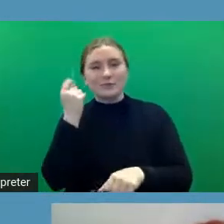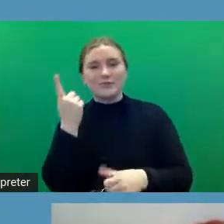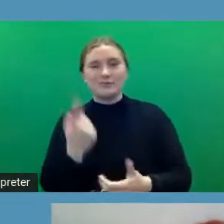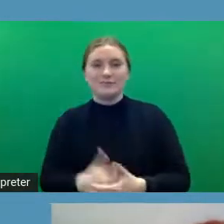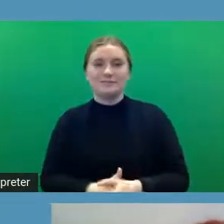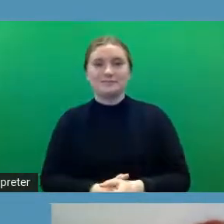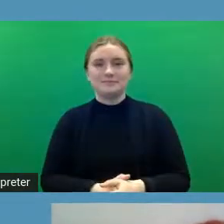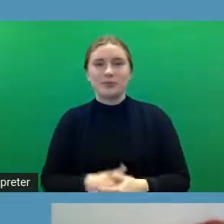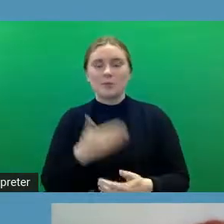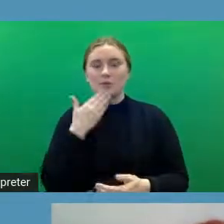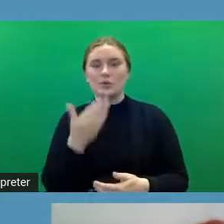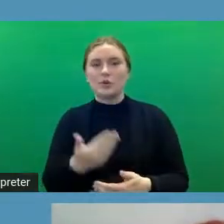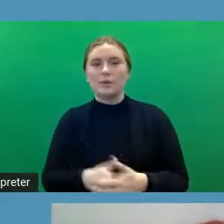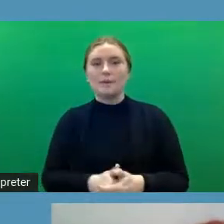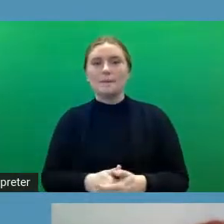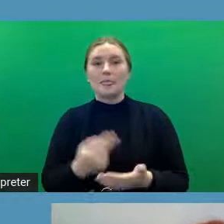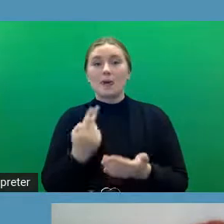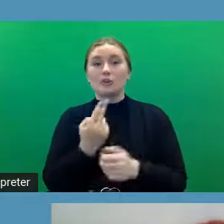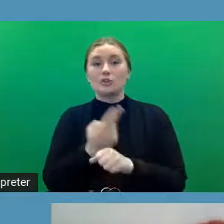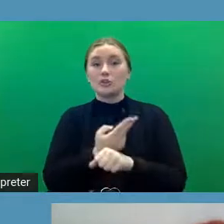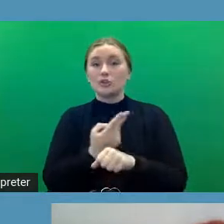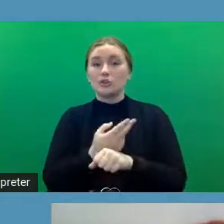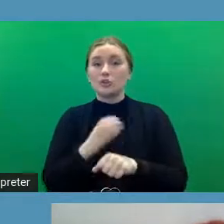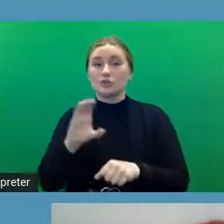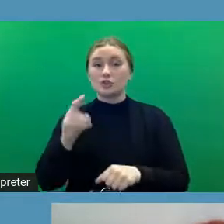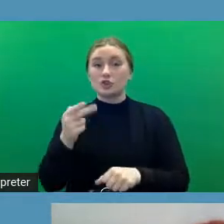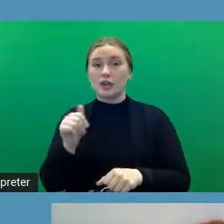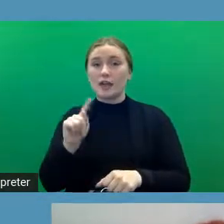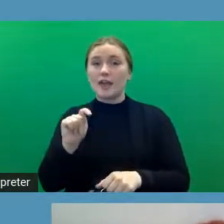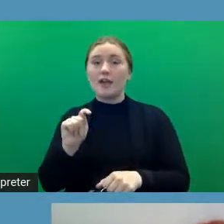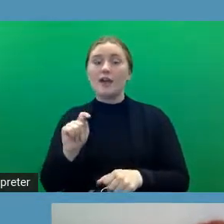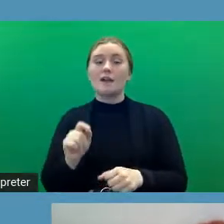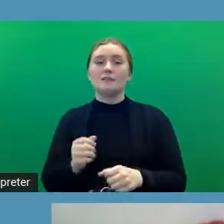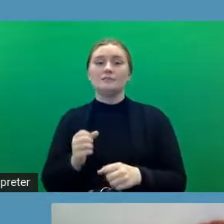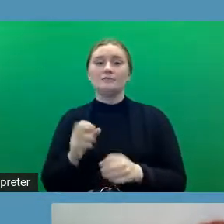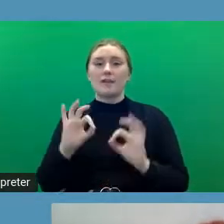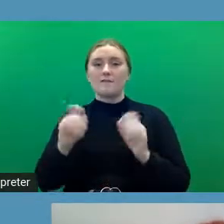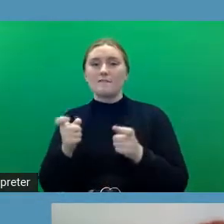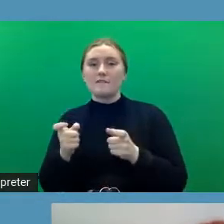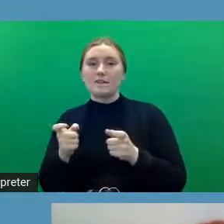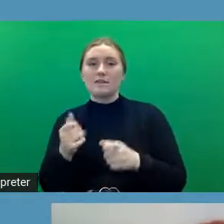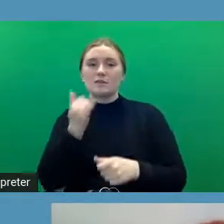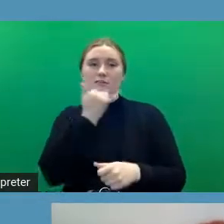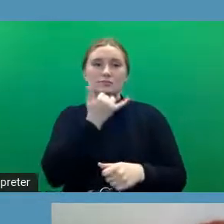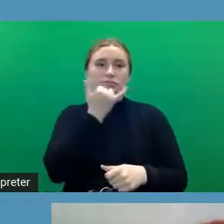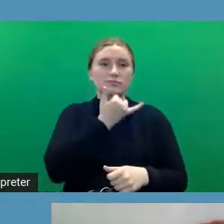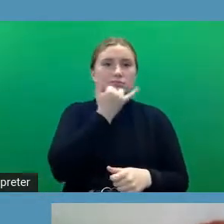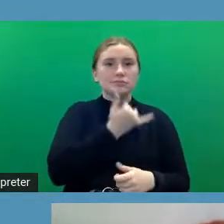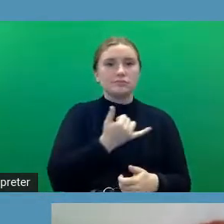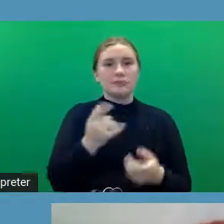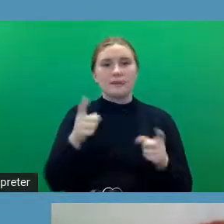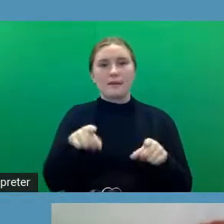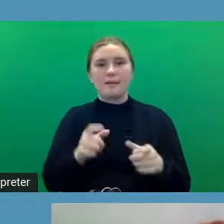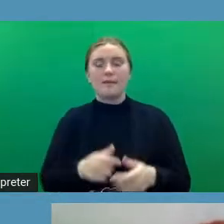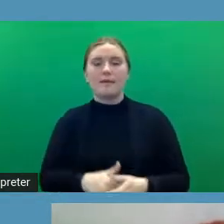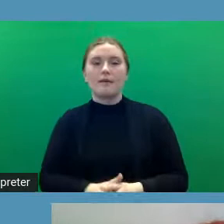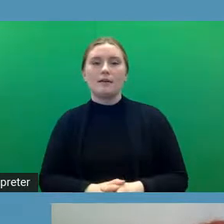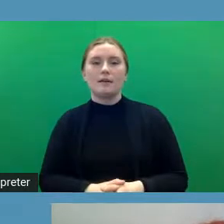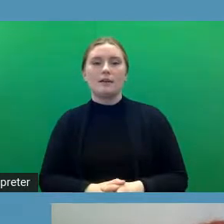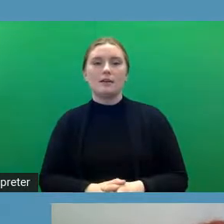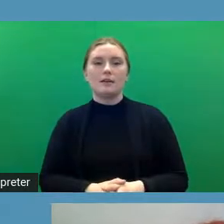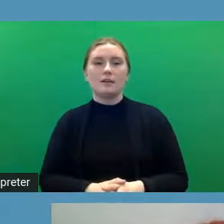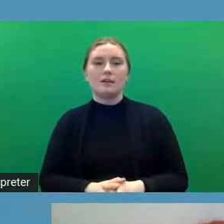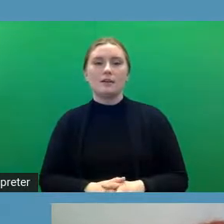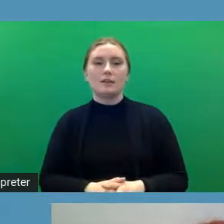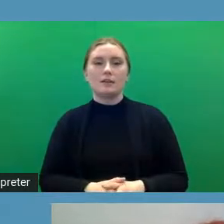and use the chat to amend errors. But of the services, I found